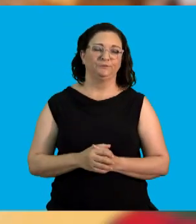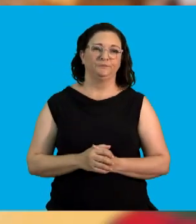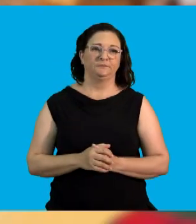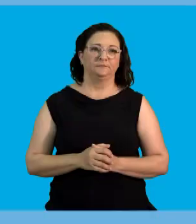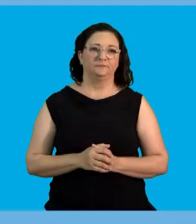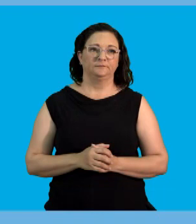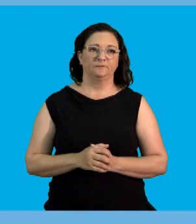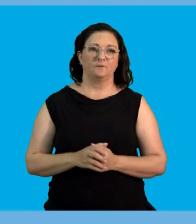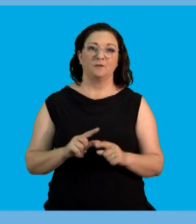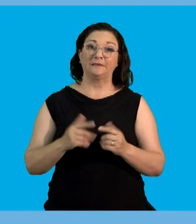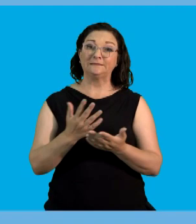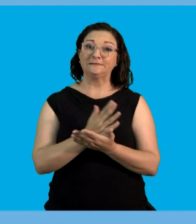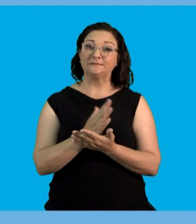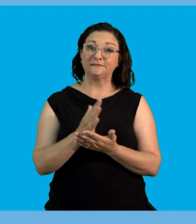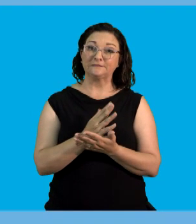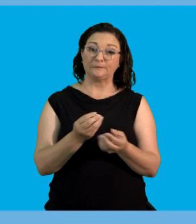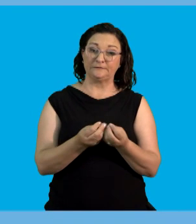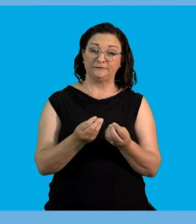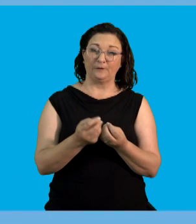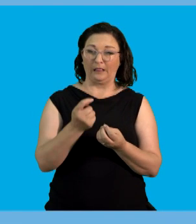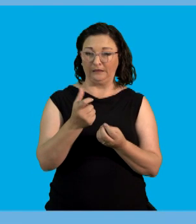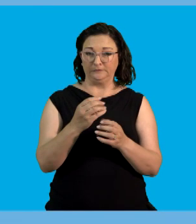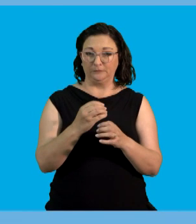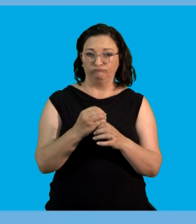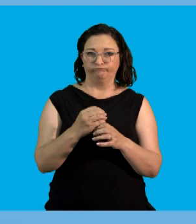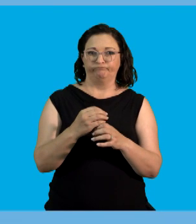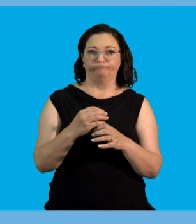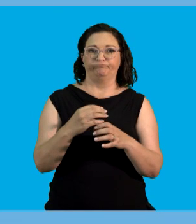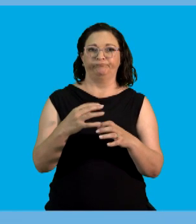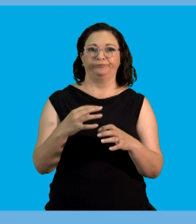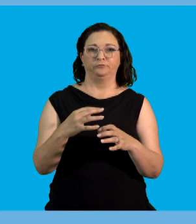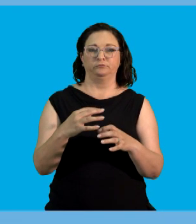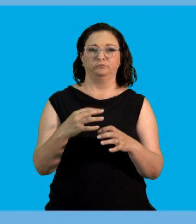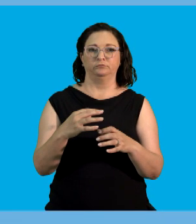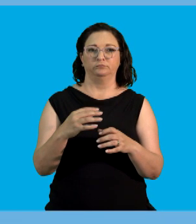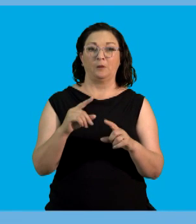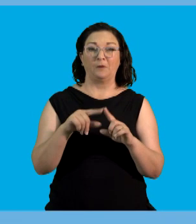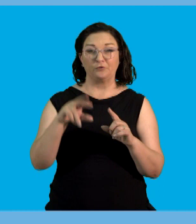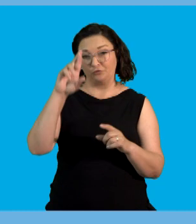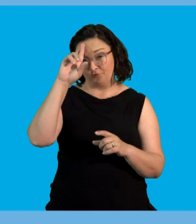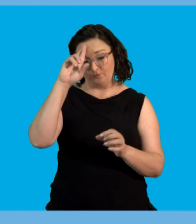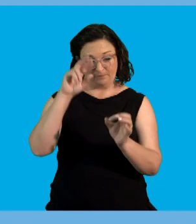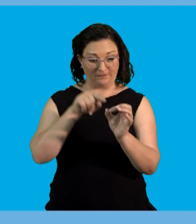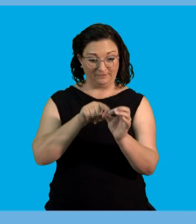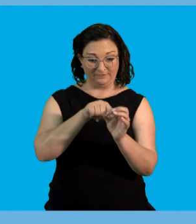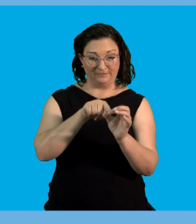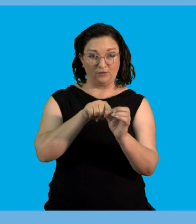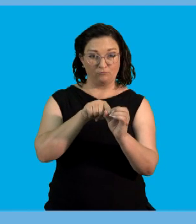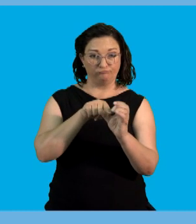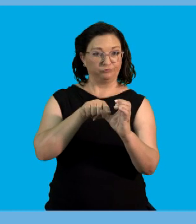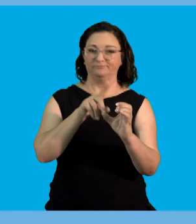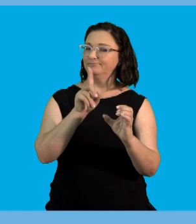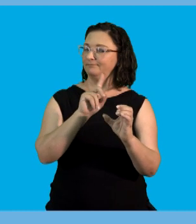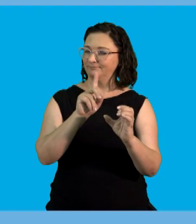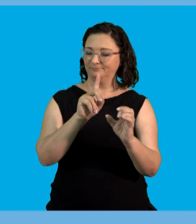Furthermore, some materials become slightly larger when they are heated. Remember, the substances, the particles, they do